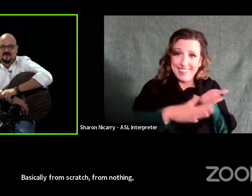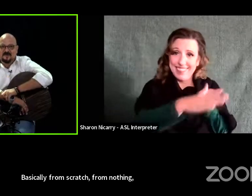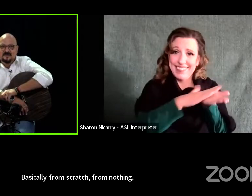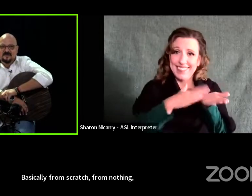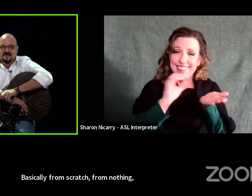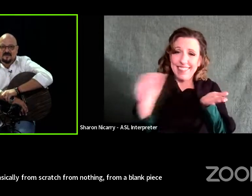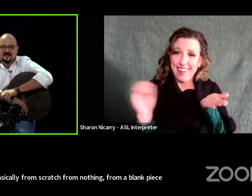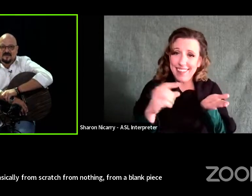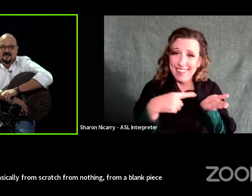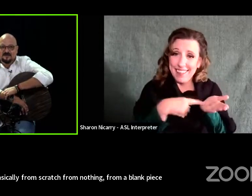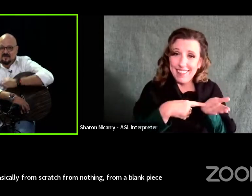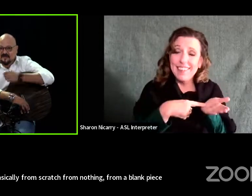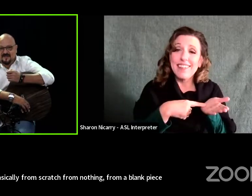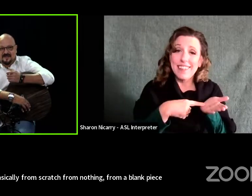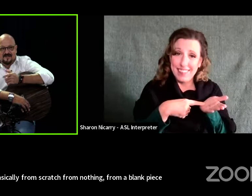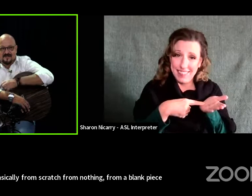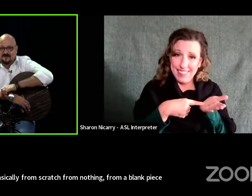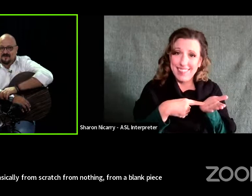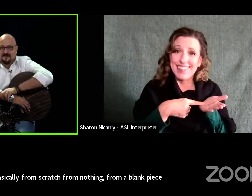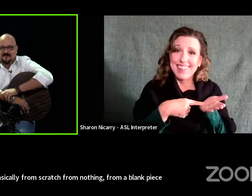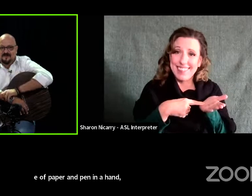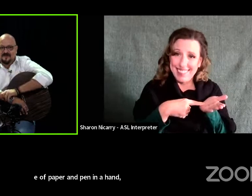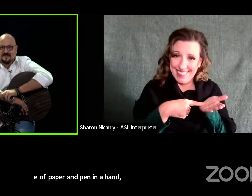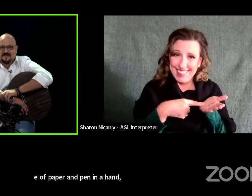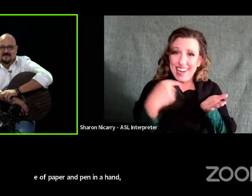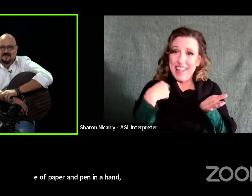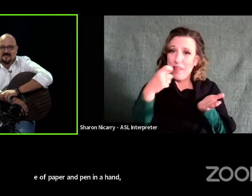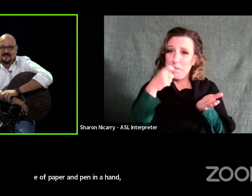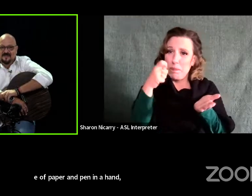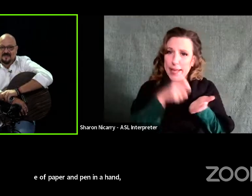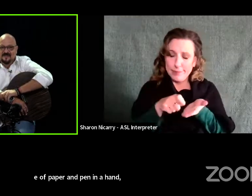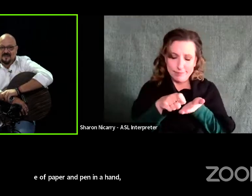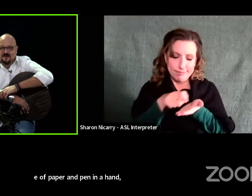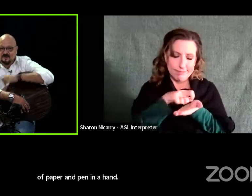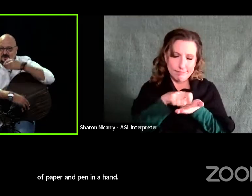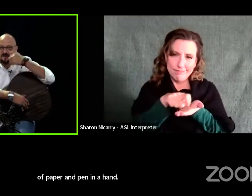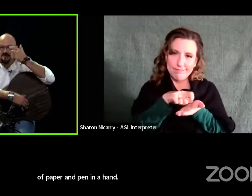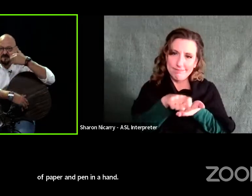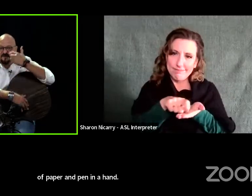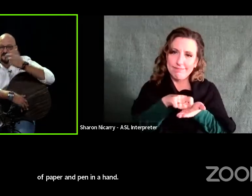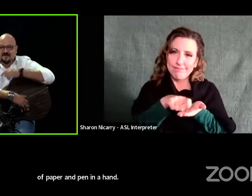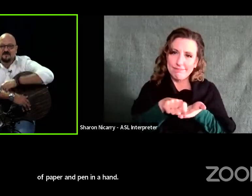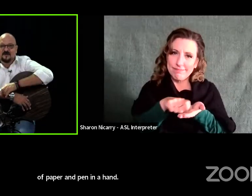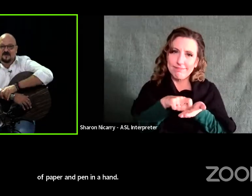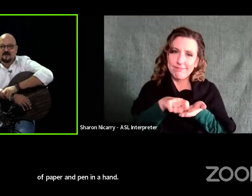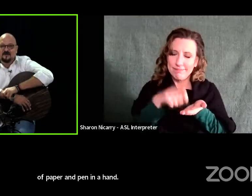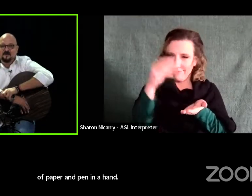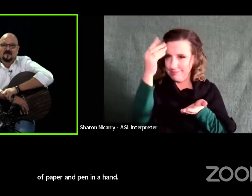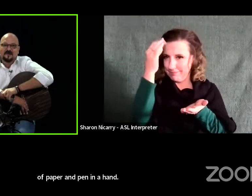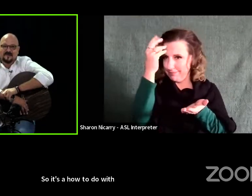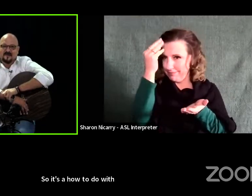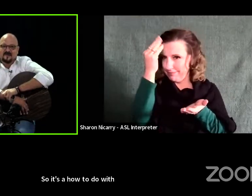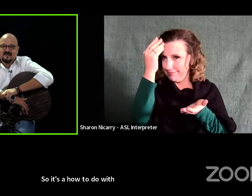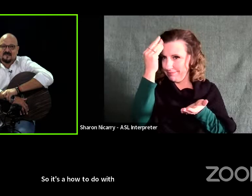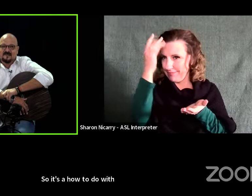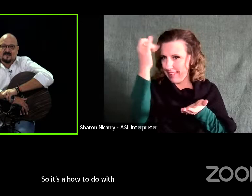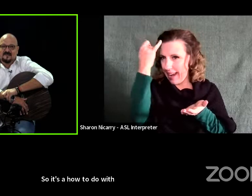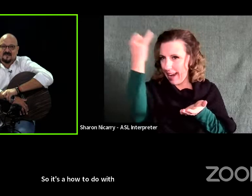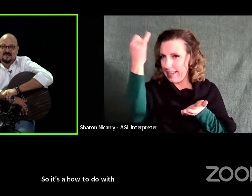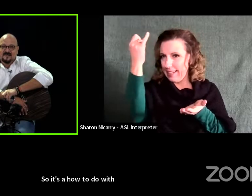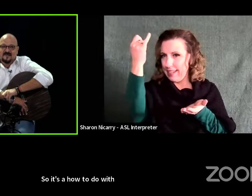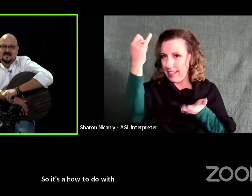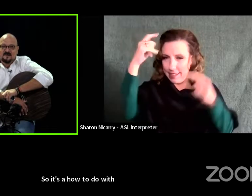paper and a pen in a hand. So it's and how to deal with your own ideas,